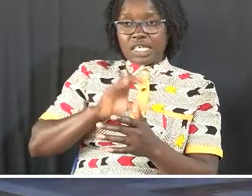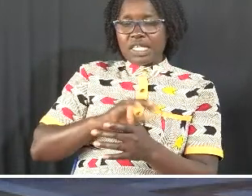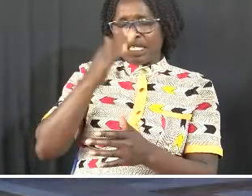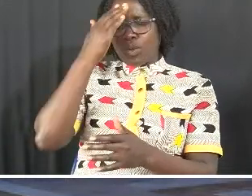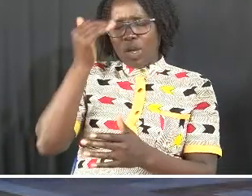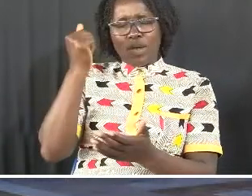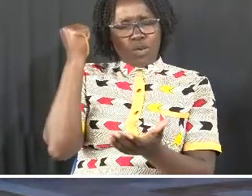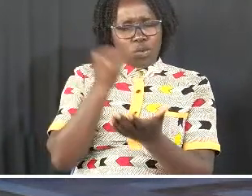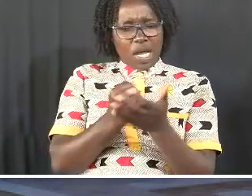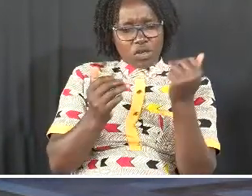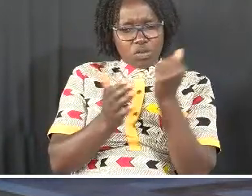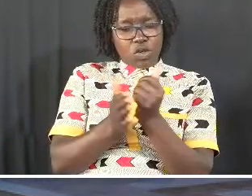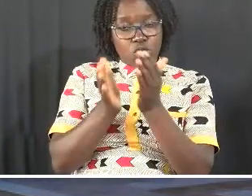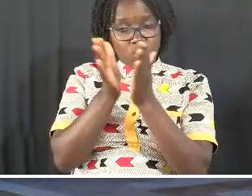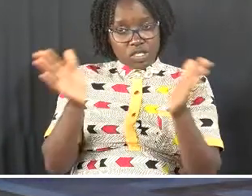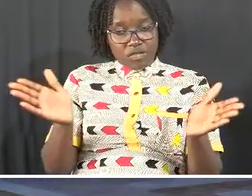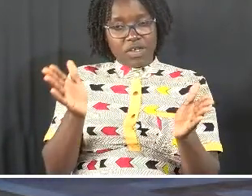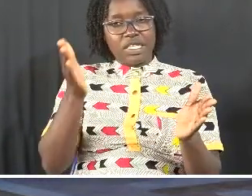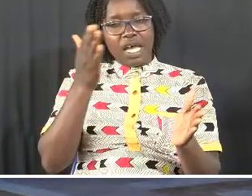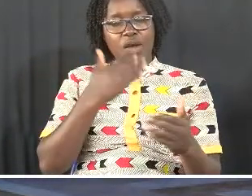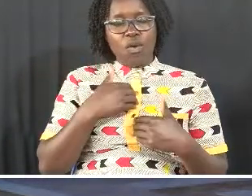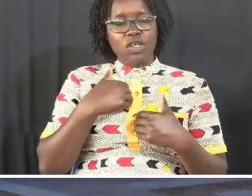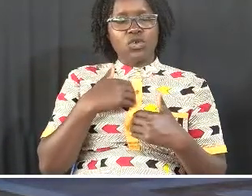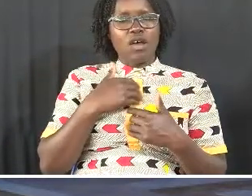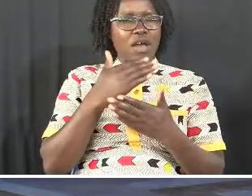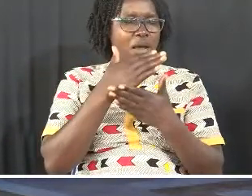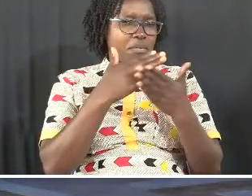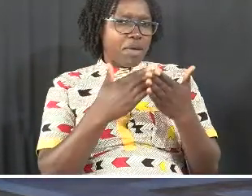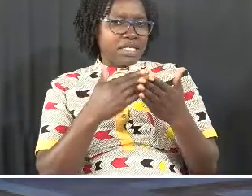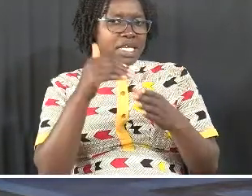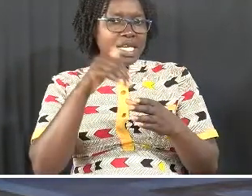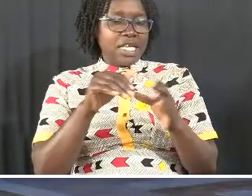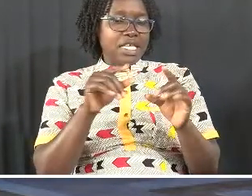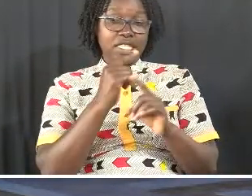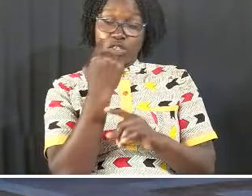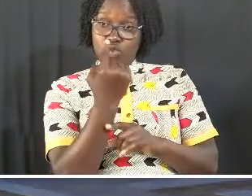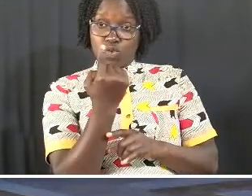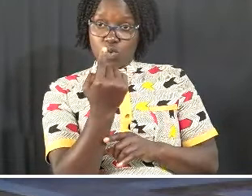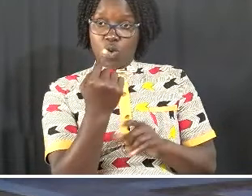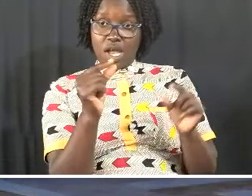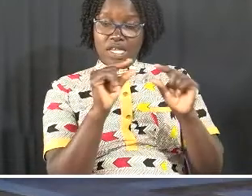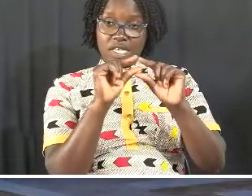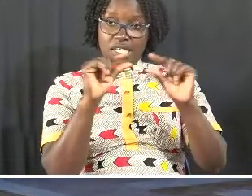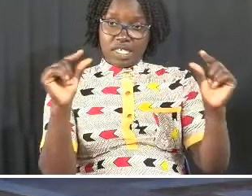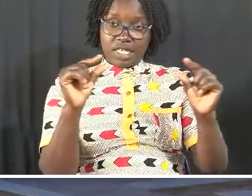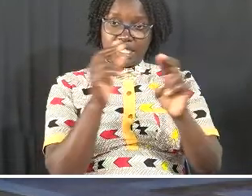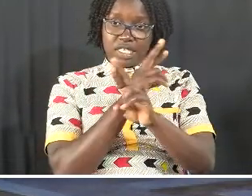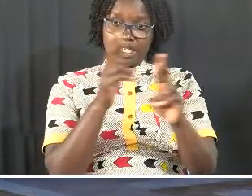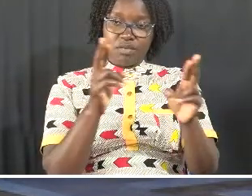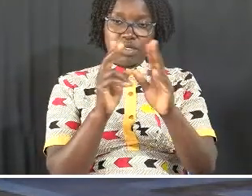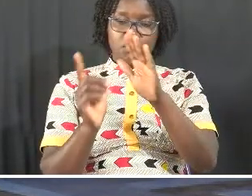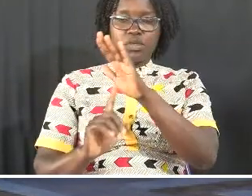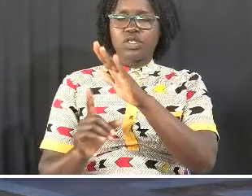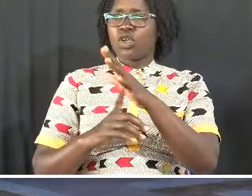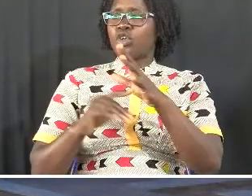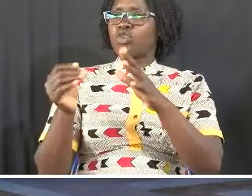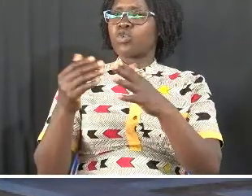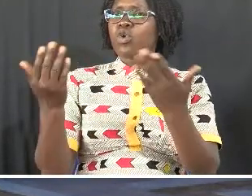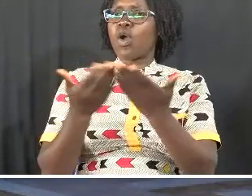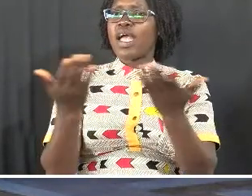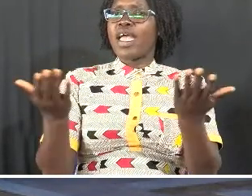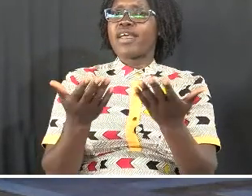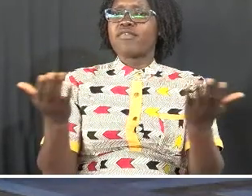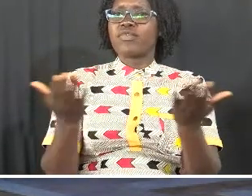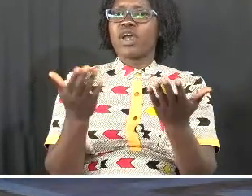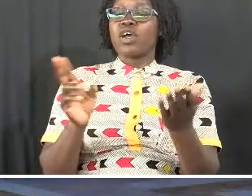to be crucified. I want to have a part in this one great redemptive ministry, to go everywhere, to